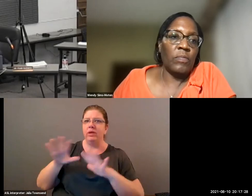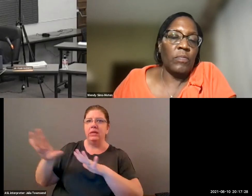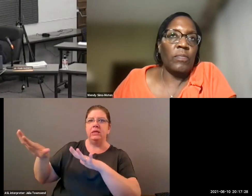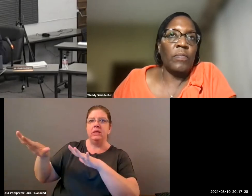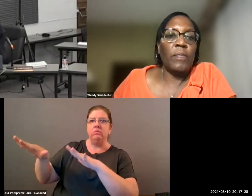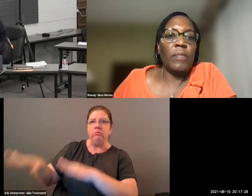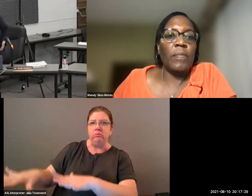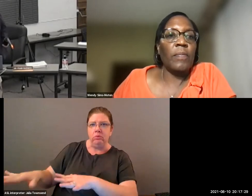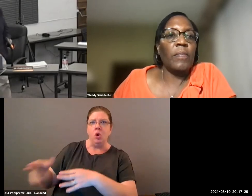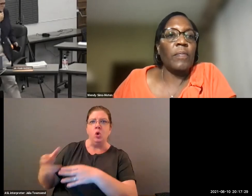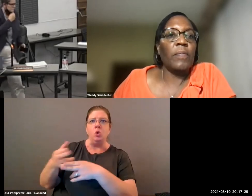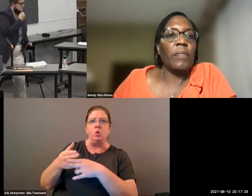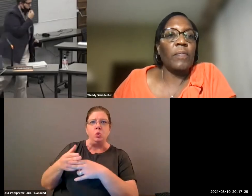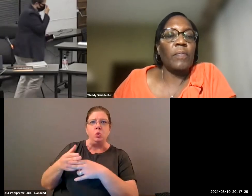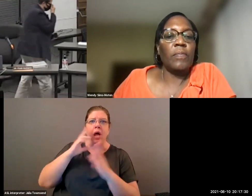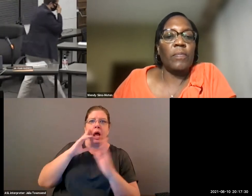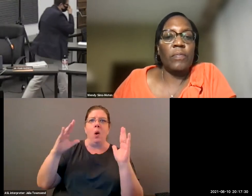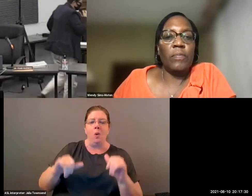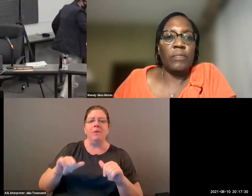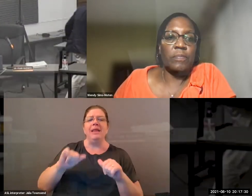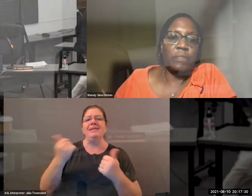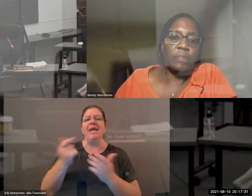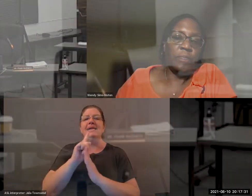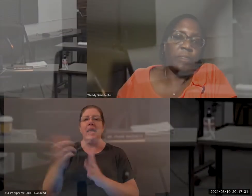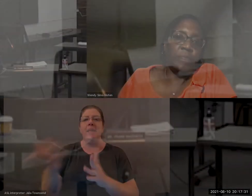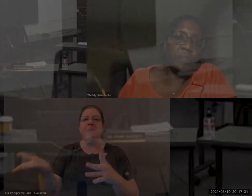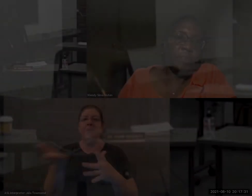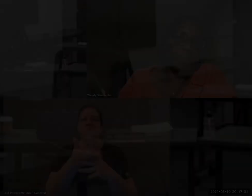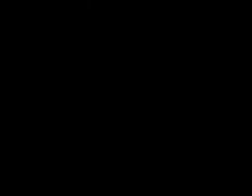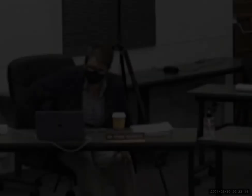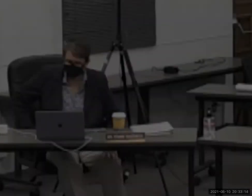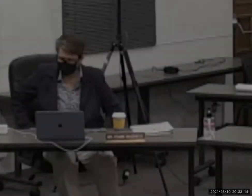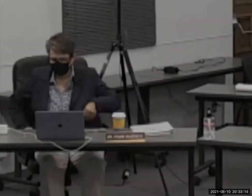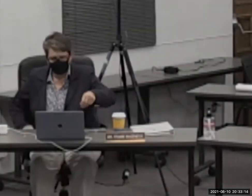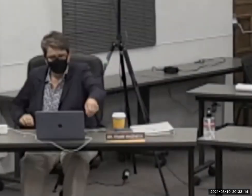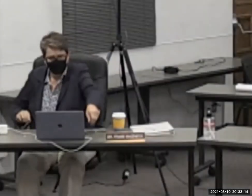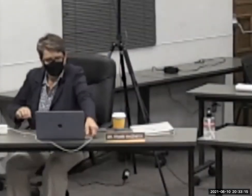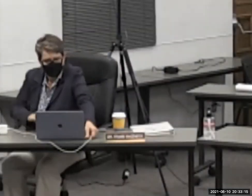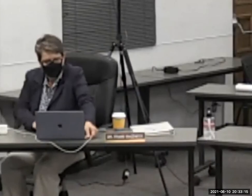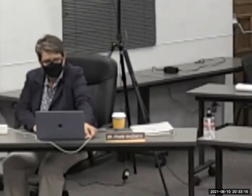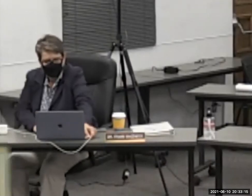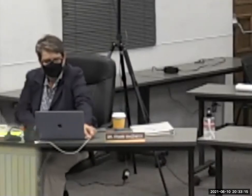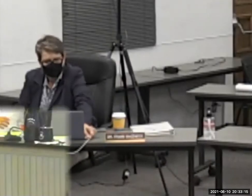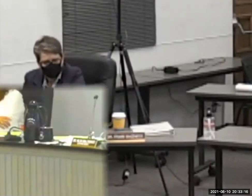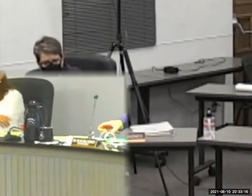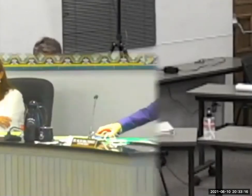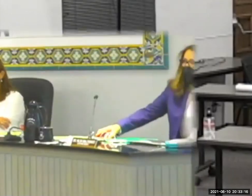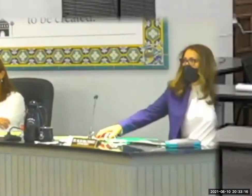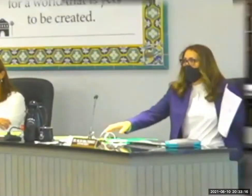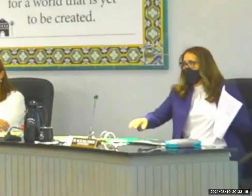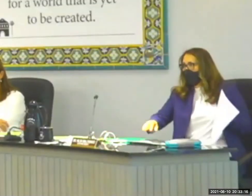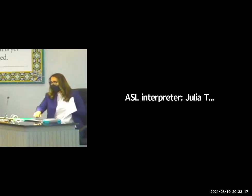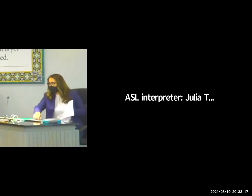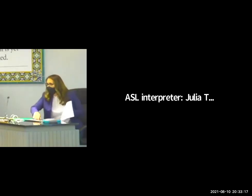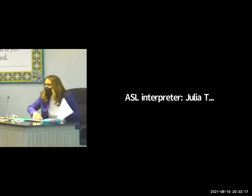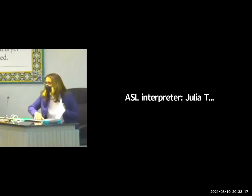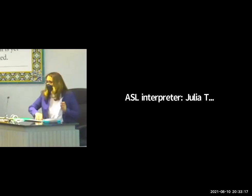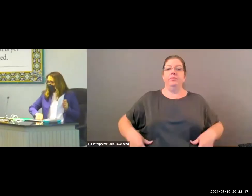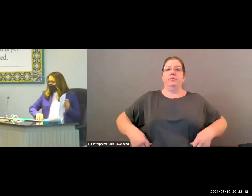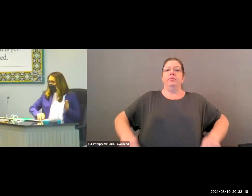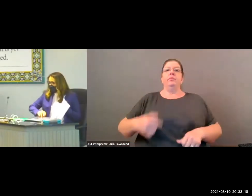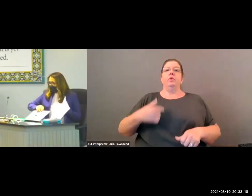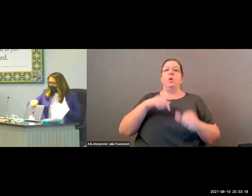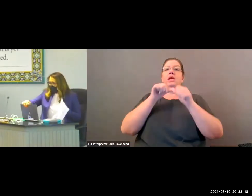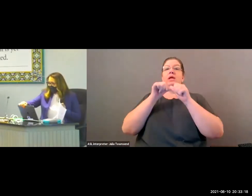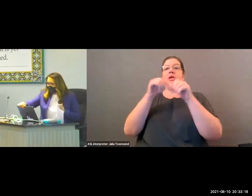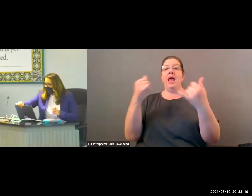very soon. So I will take a 10-minute break now. Thank you. We're continuing now with item number 3, the report